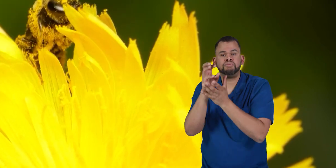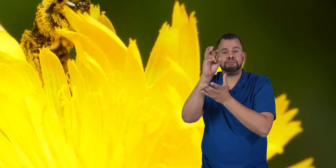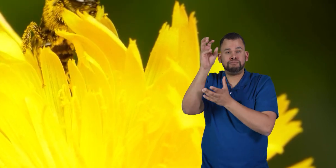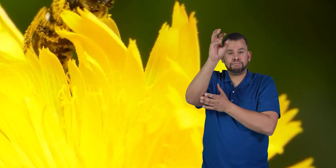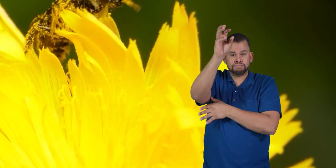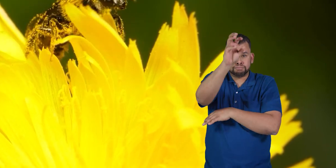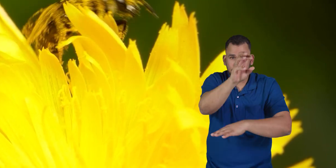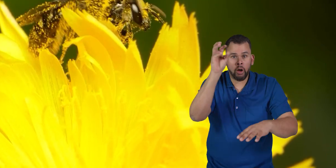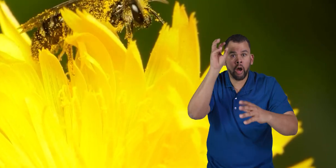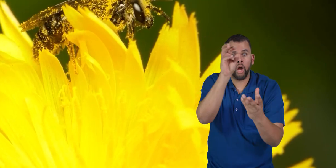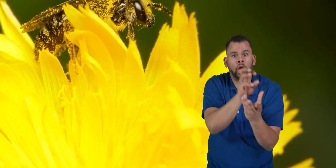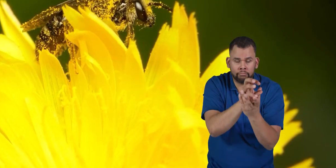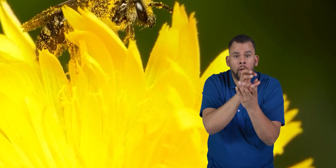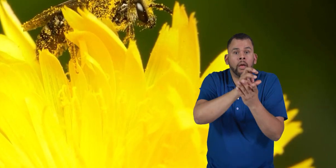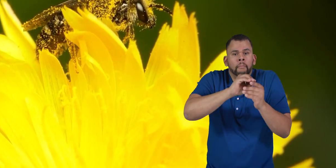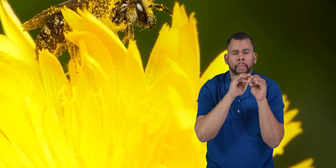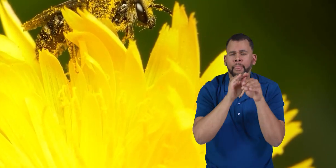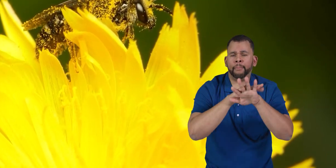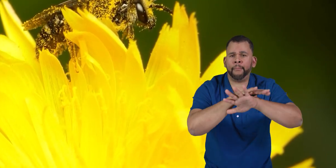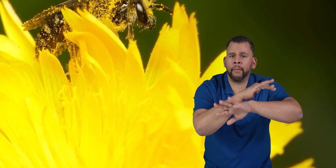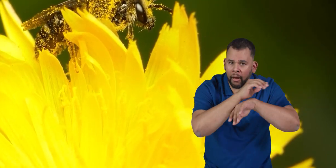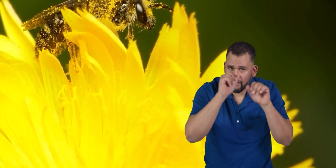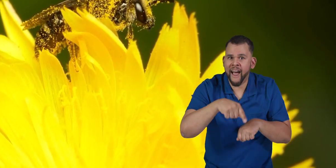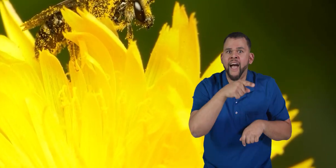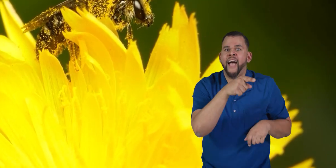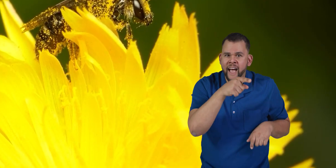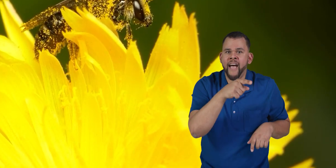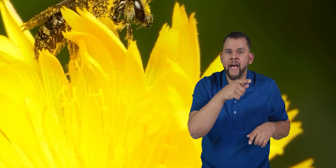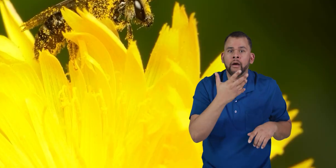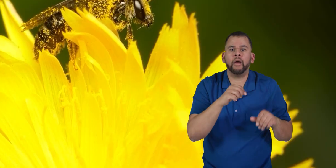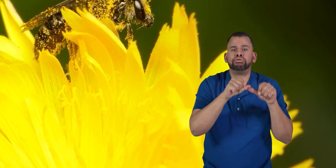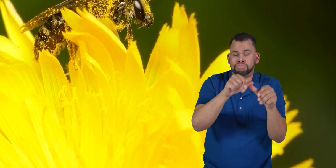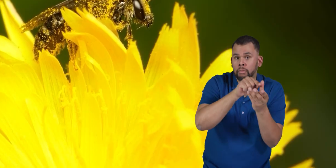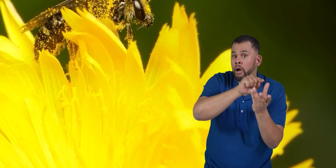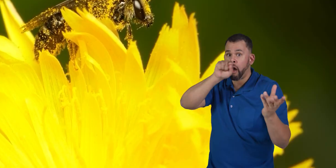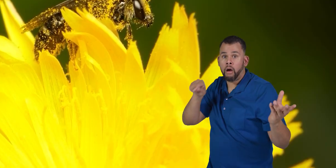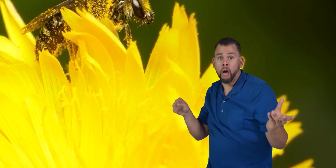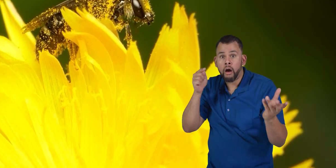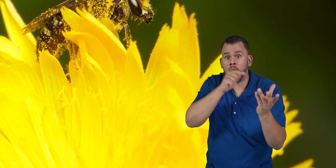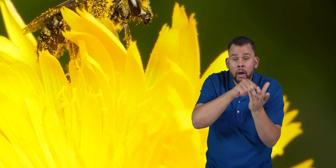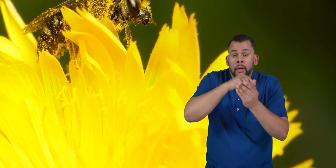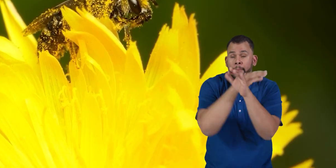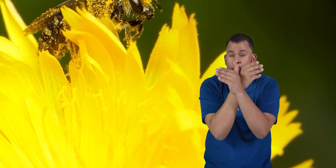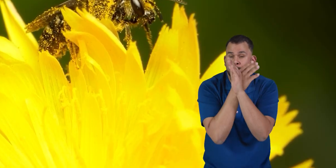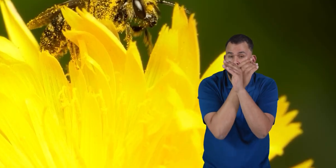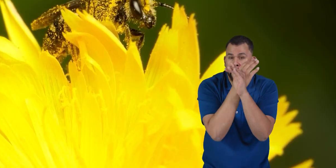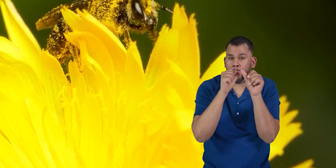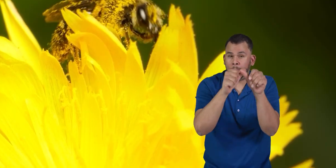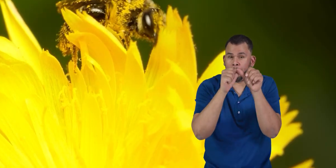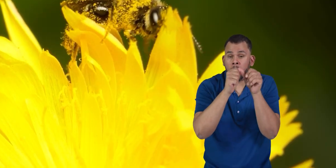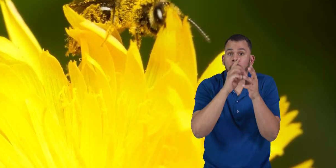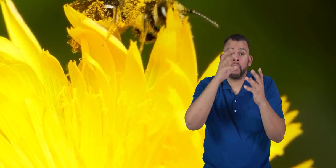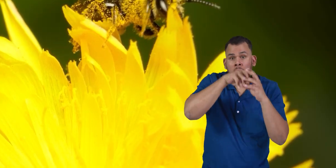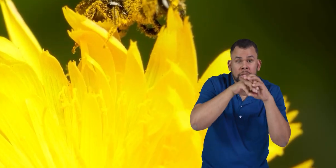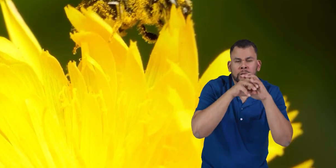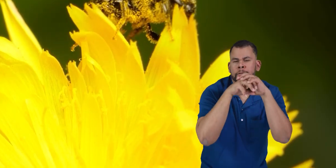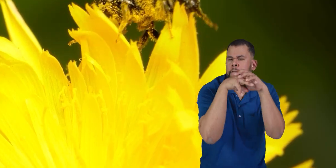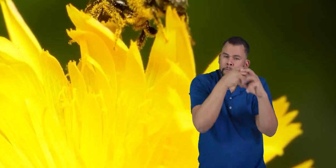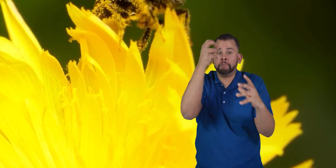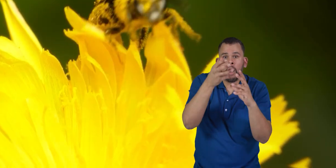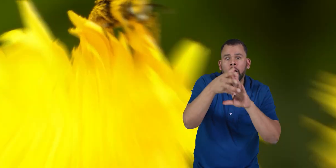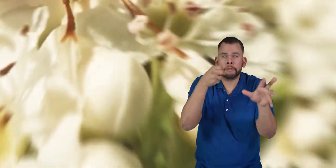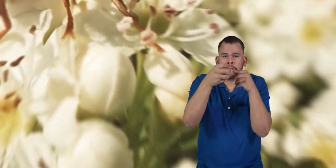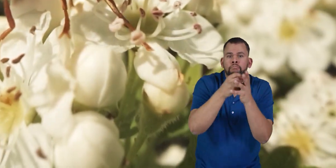grasping a flower in their mouth and then vibrating continuously moving back and forth their wing muscles to dislodge the